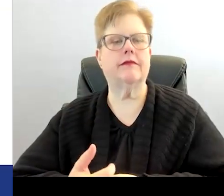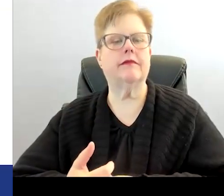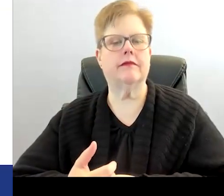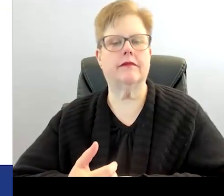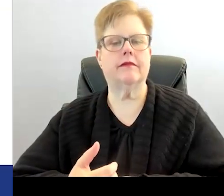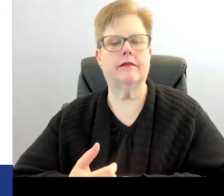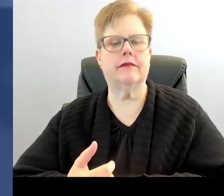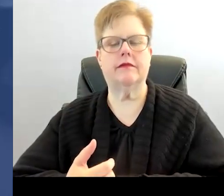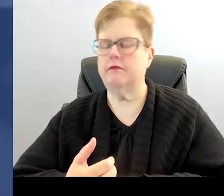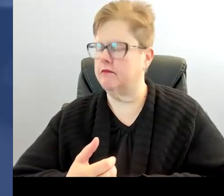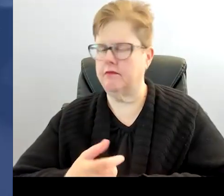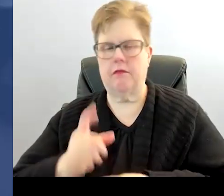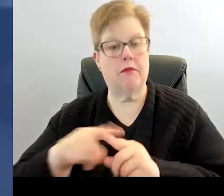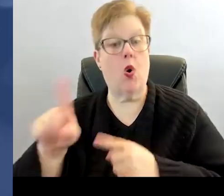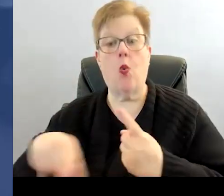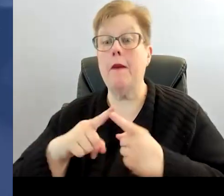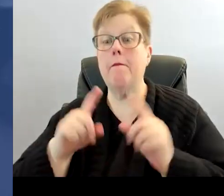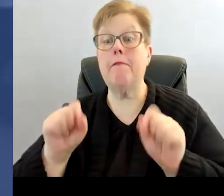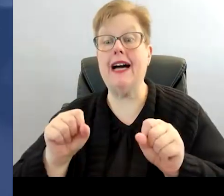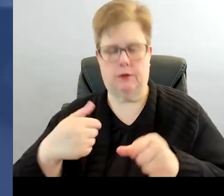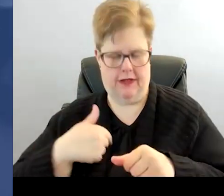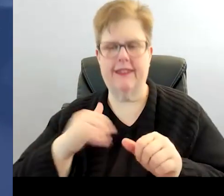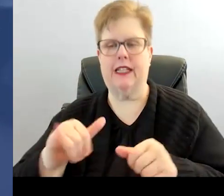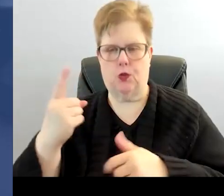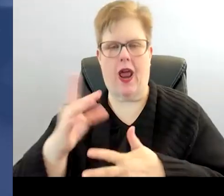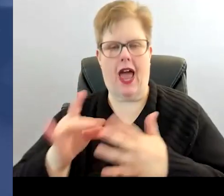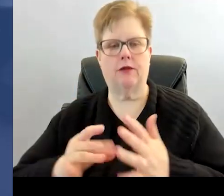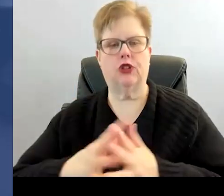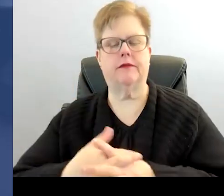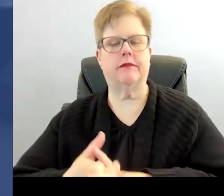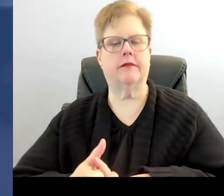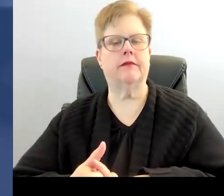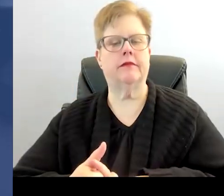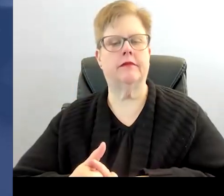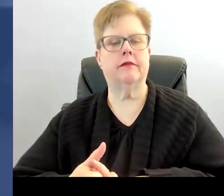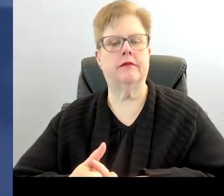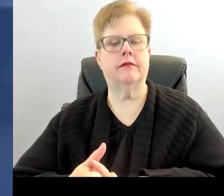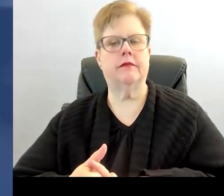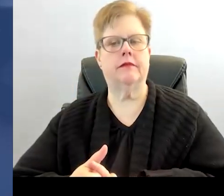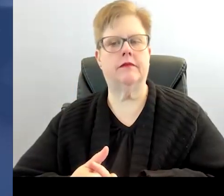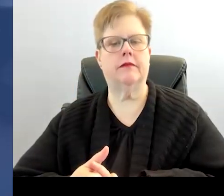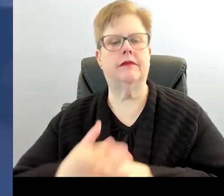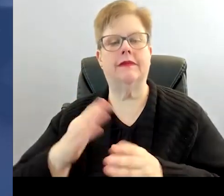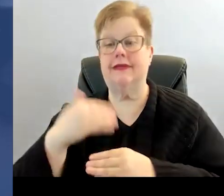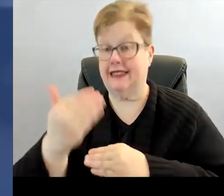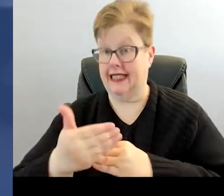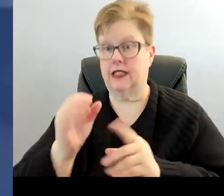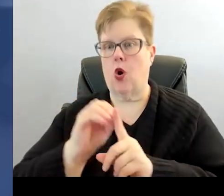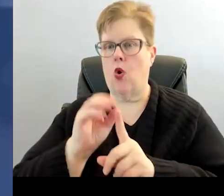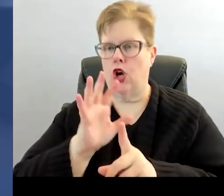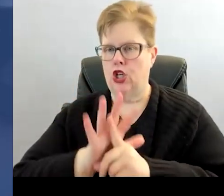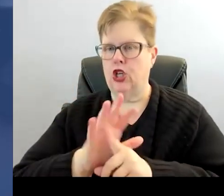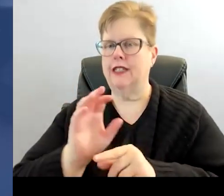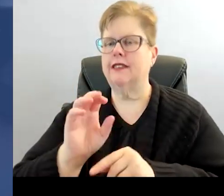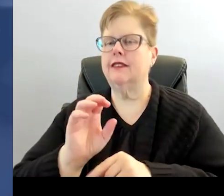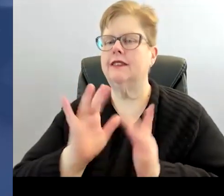whenever possible, that is an option. So next step is the orientation site